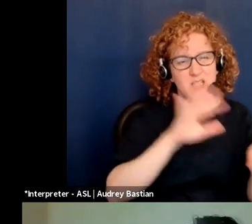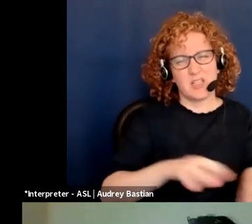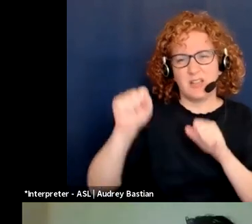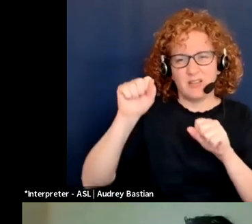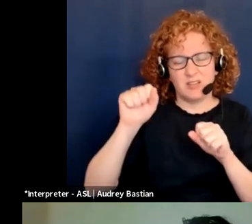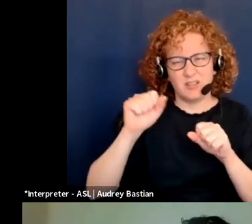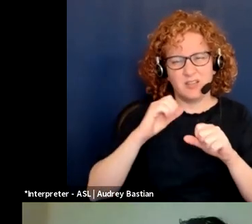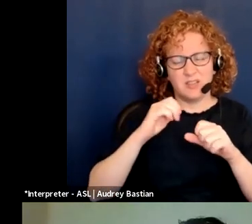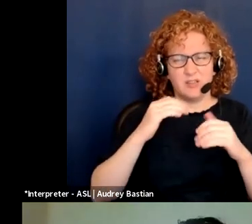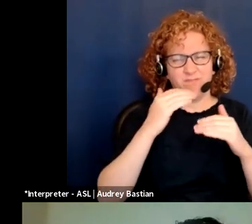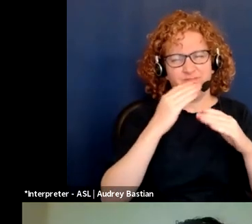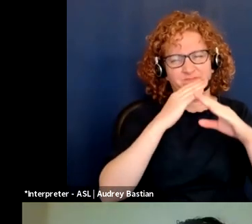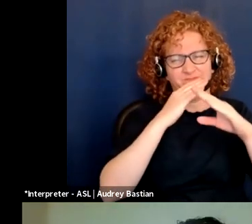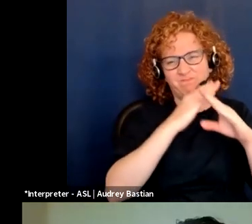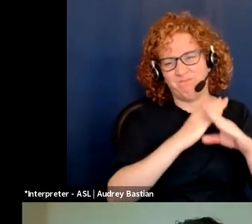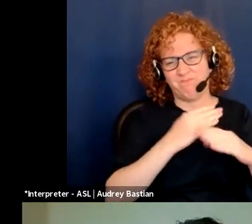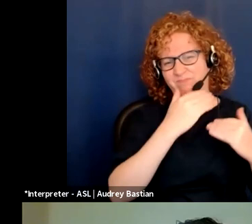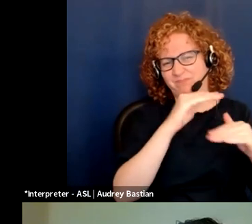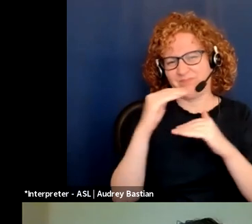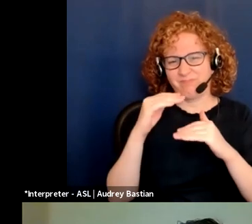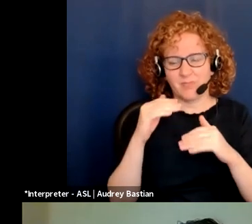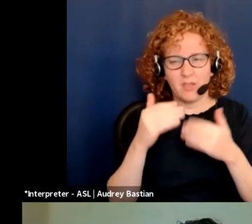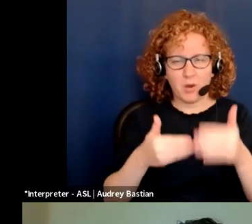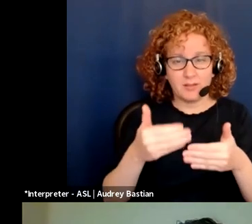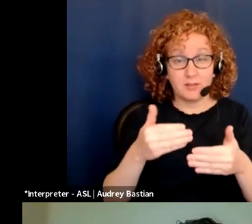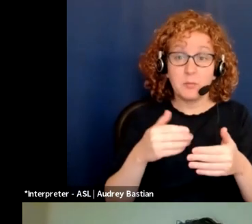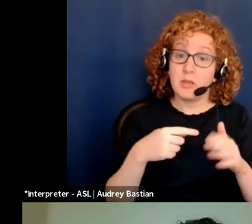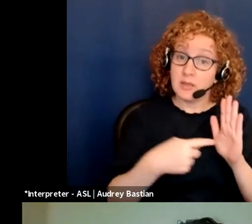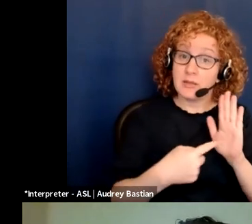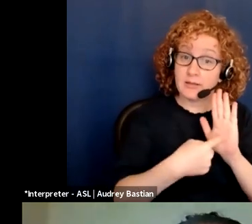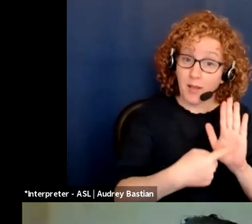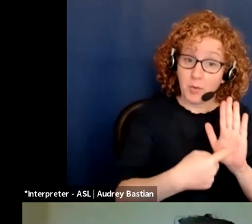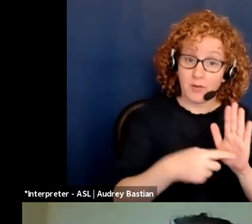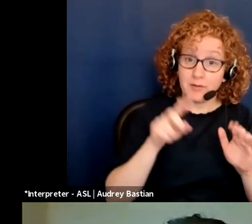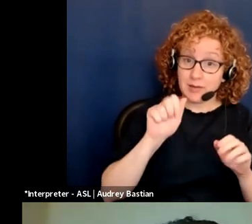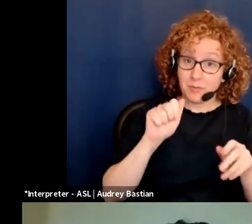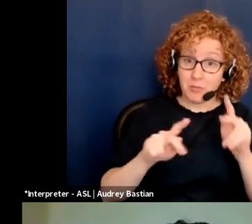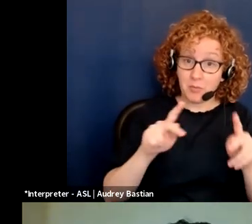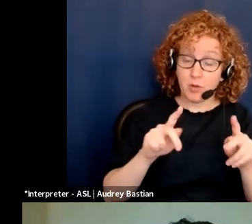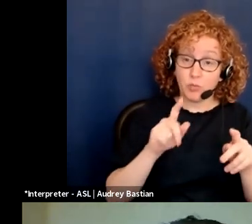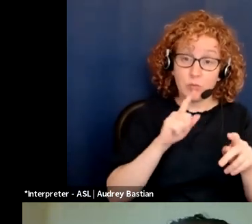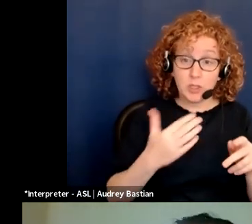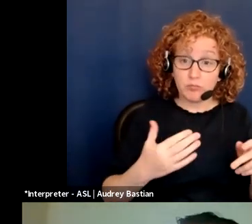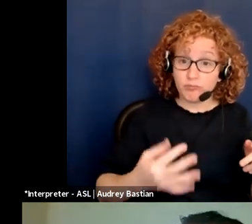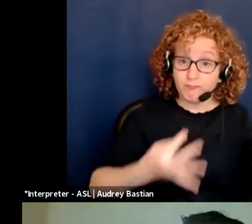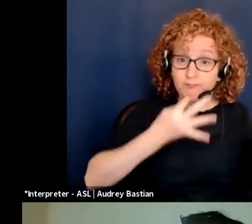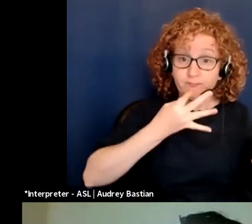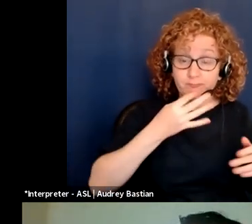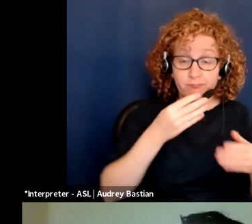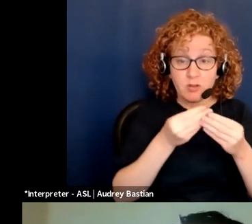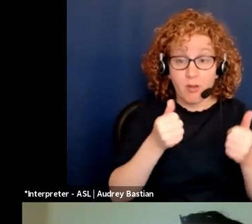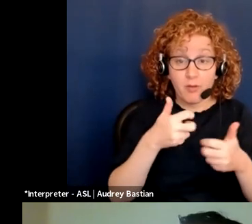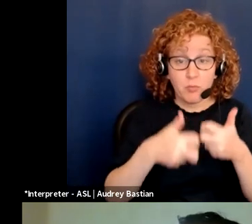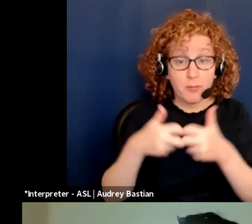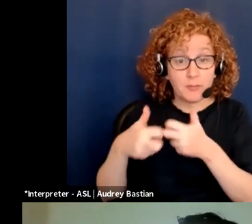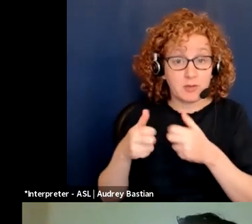Yeah, and it is an example of how disabled people are really good at solving problems. And